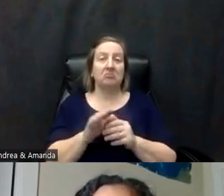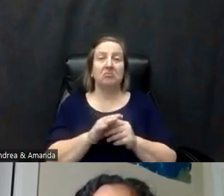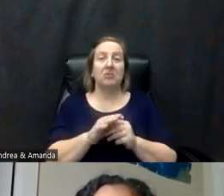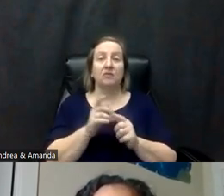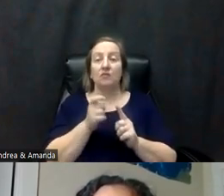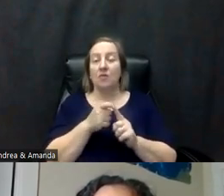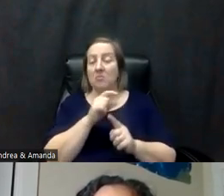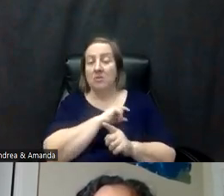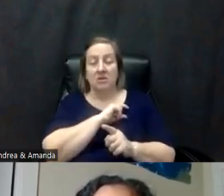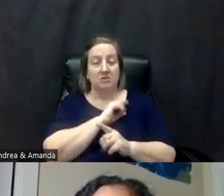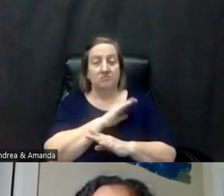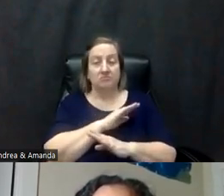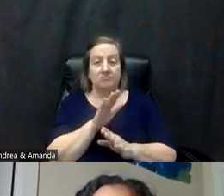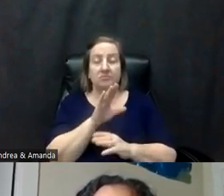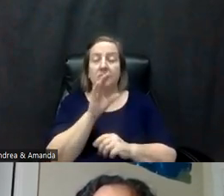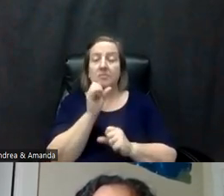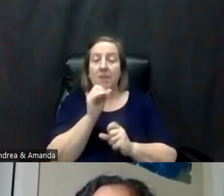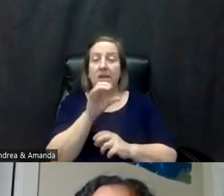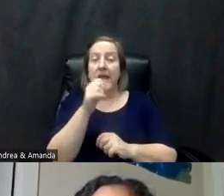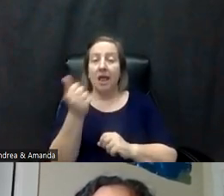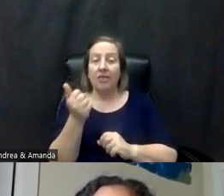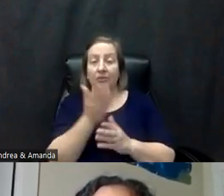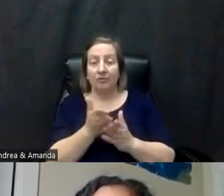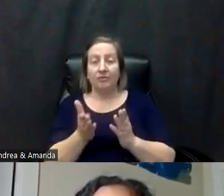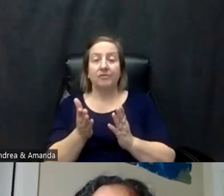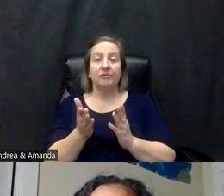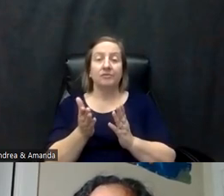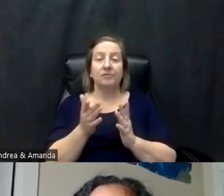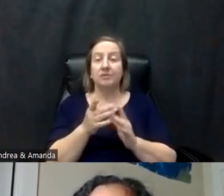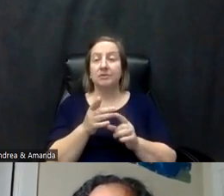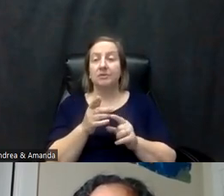a whole bunch of other things that, you know,